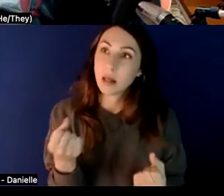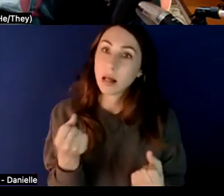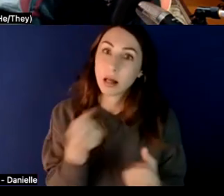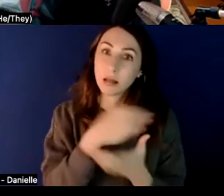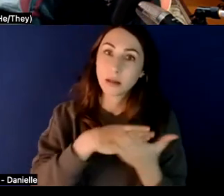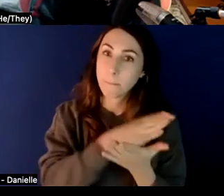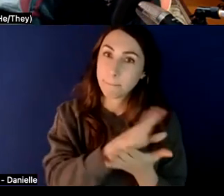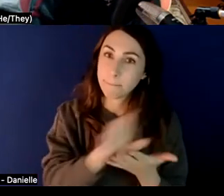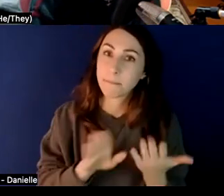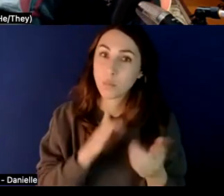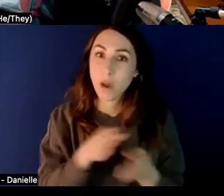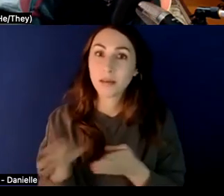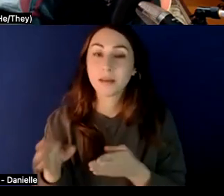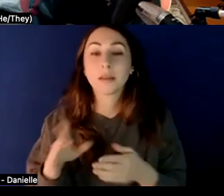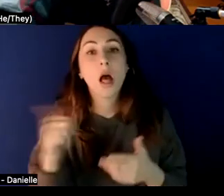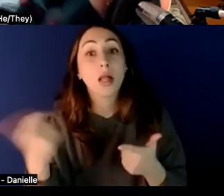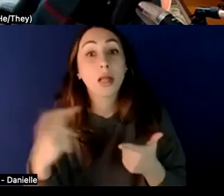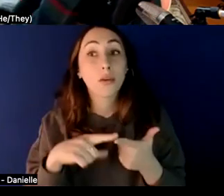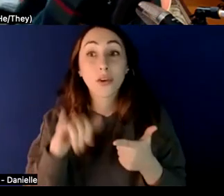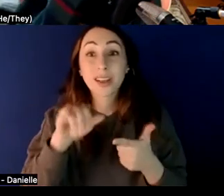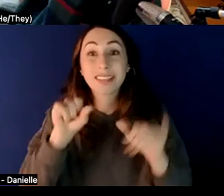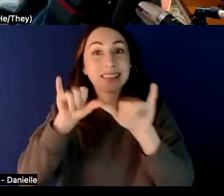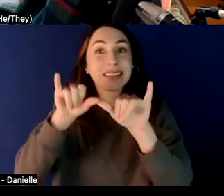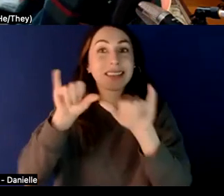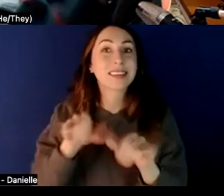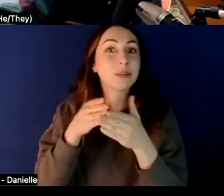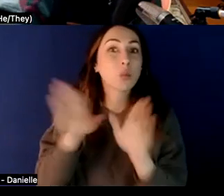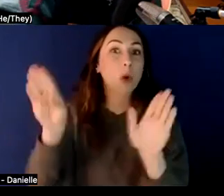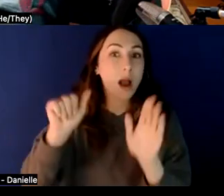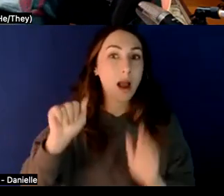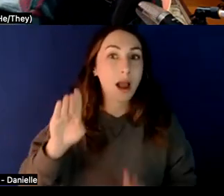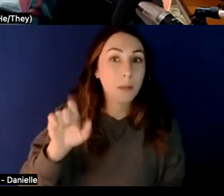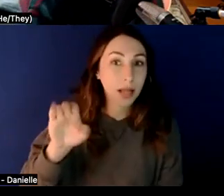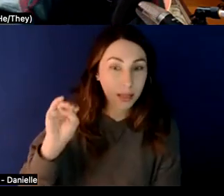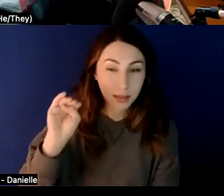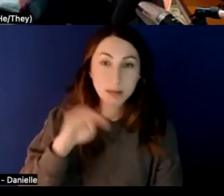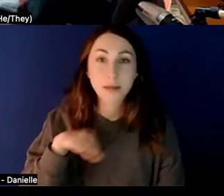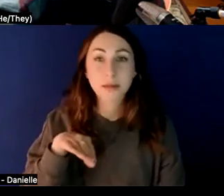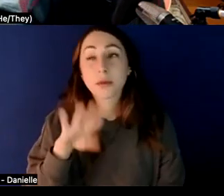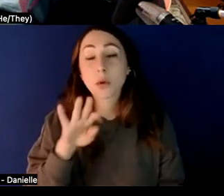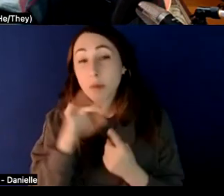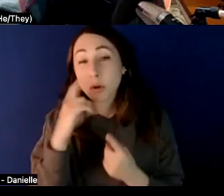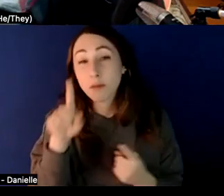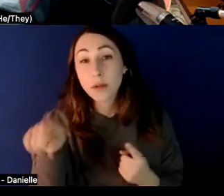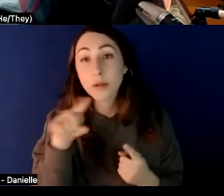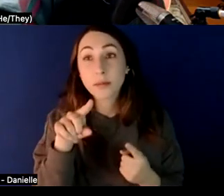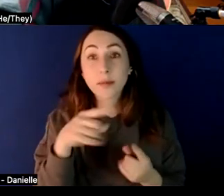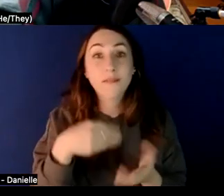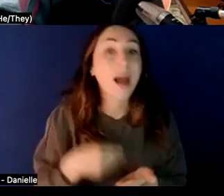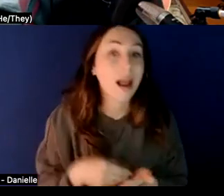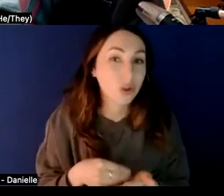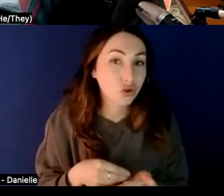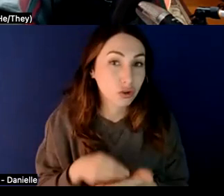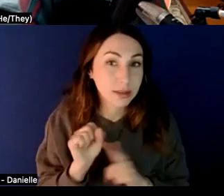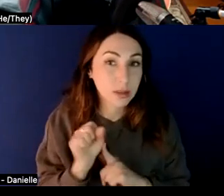Another aspect is systemic ableism. So the ways that, especially for, I think, people financially, in my